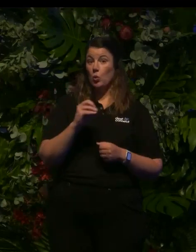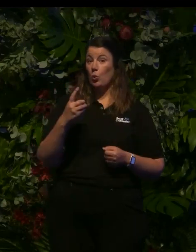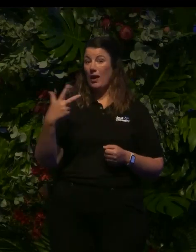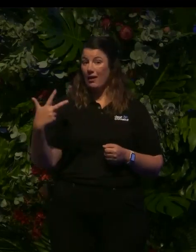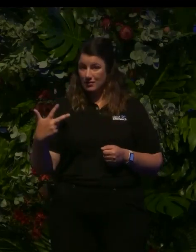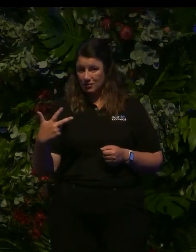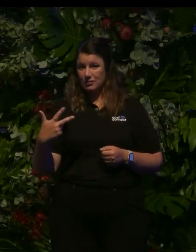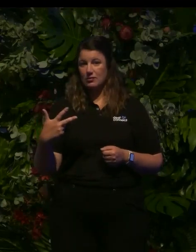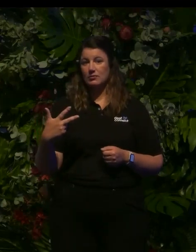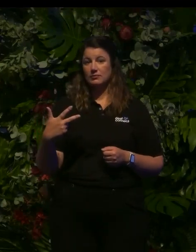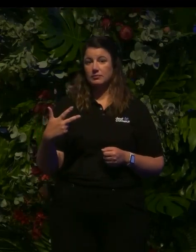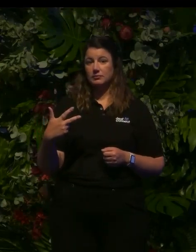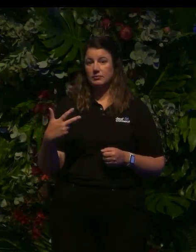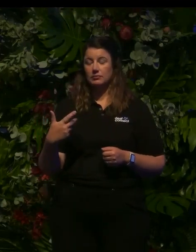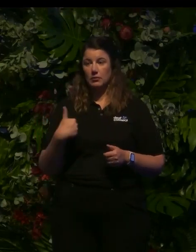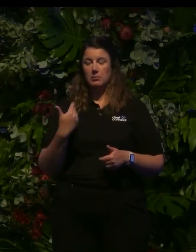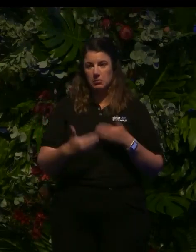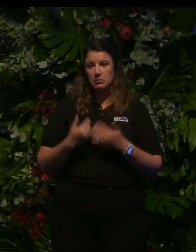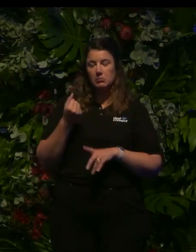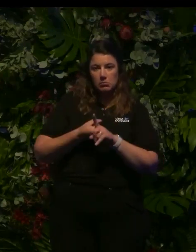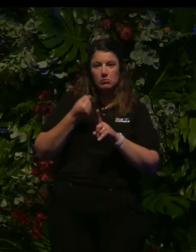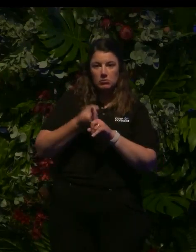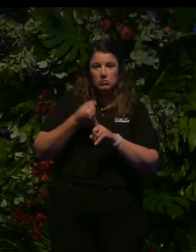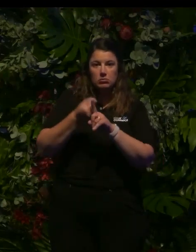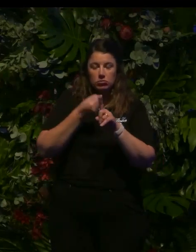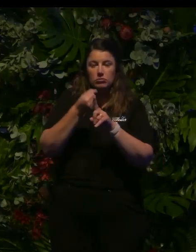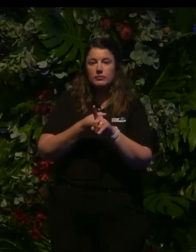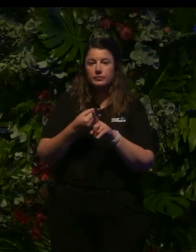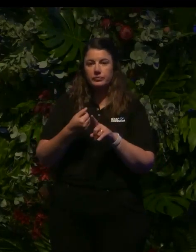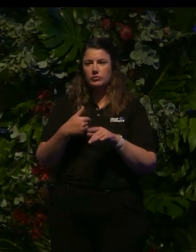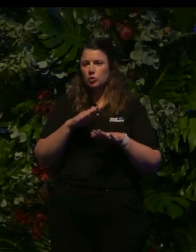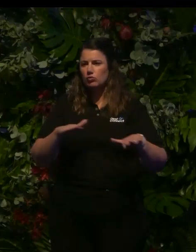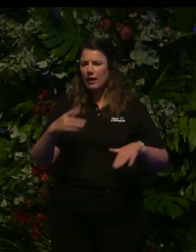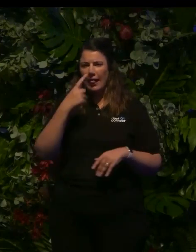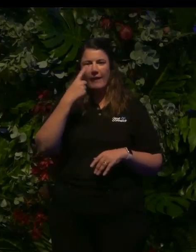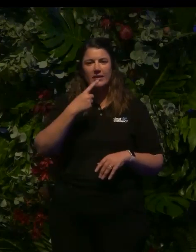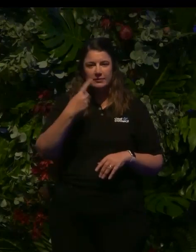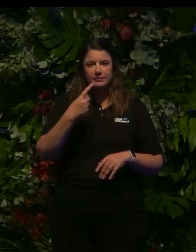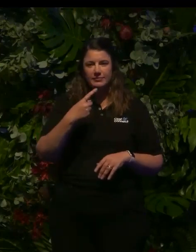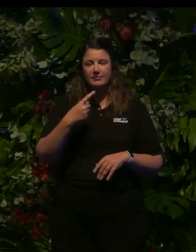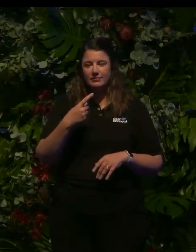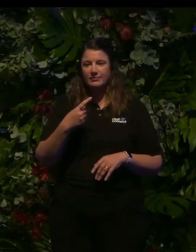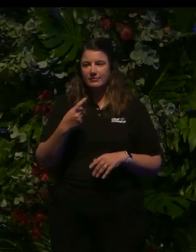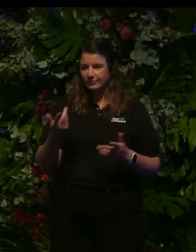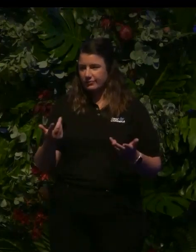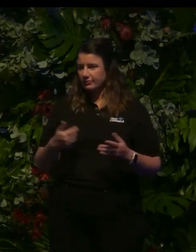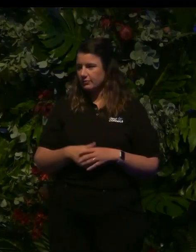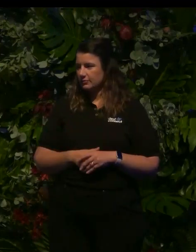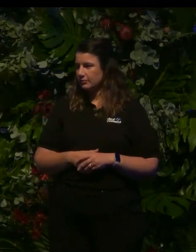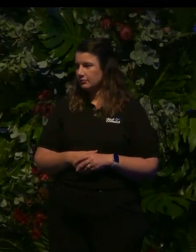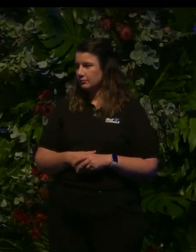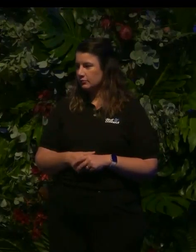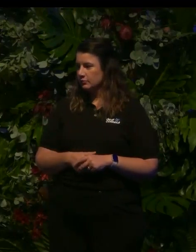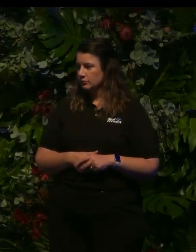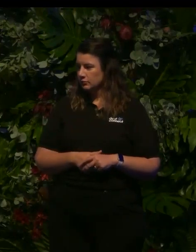2018, where at the momentum our children were already 11, and I just want to remind you, I mean, like